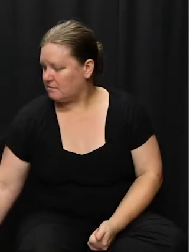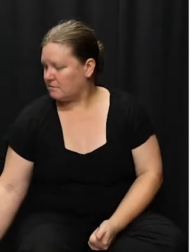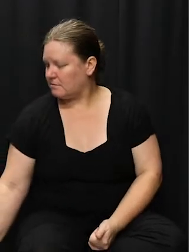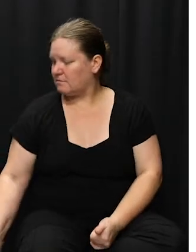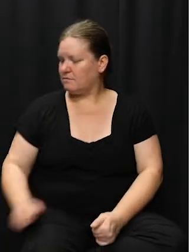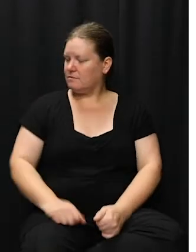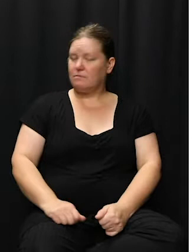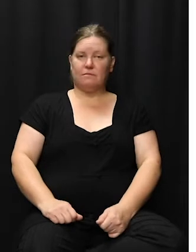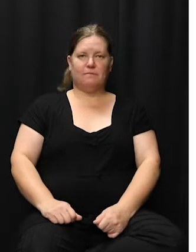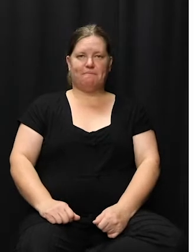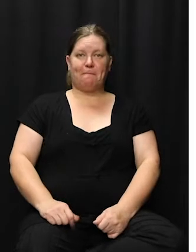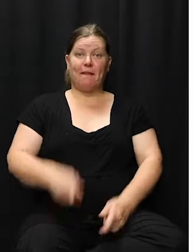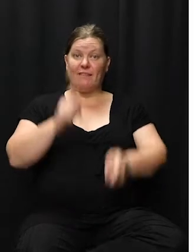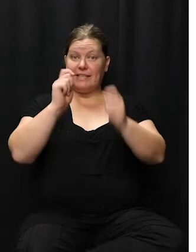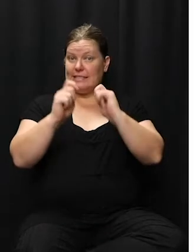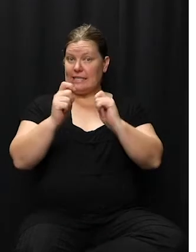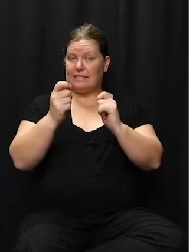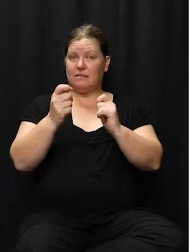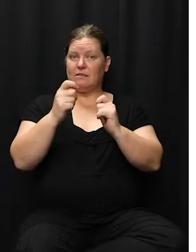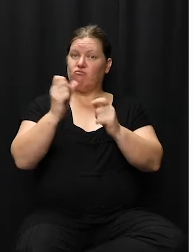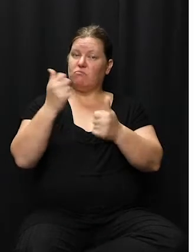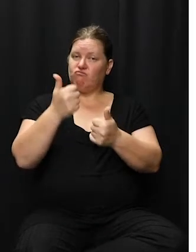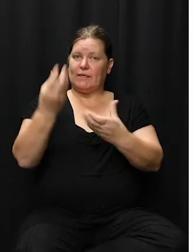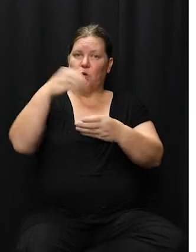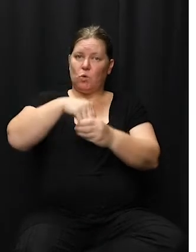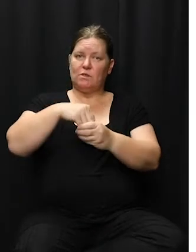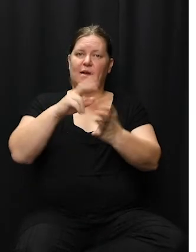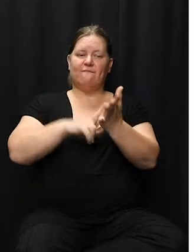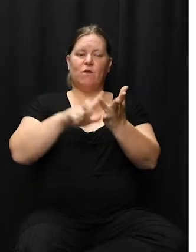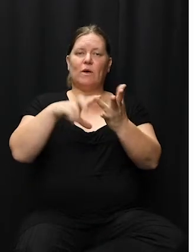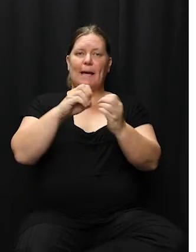shouldn't be using the assessment. So that's why they say it for this one.